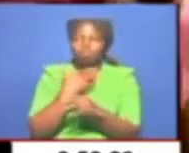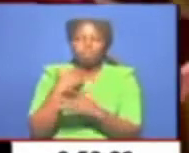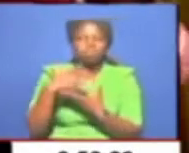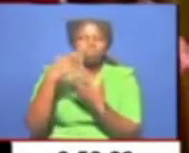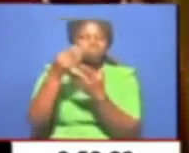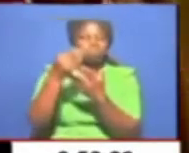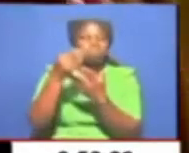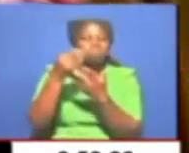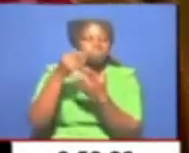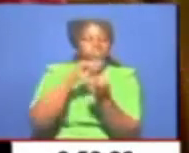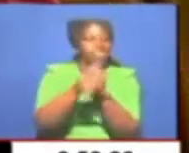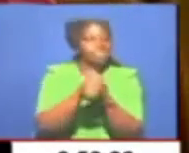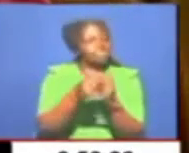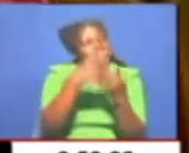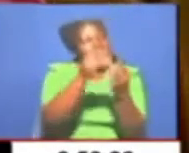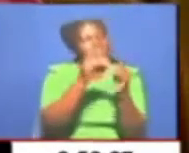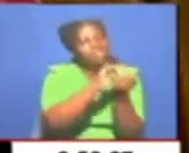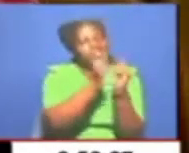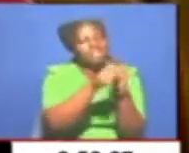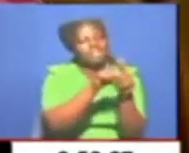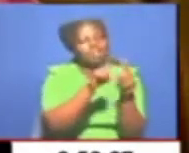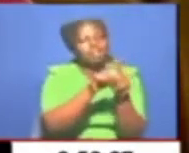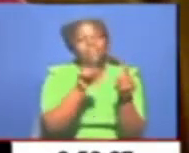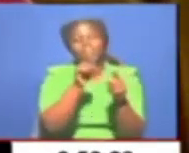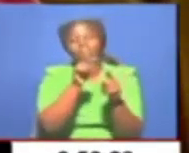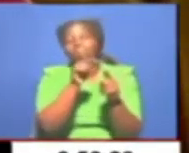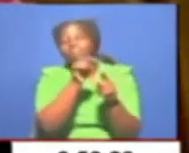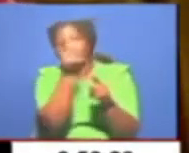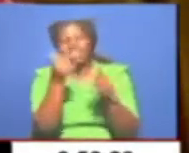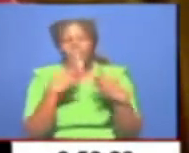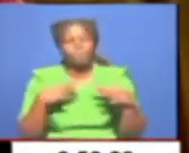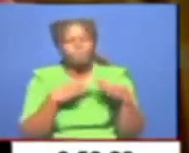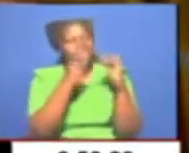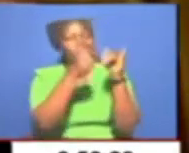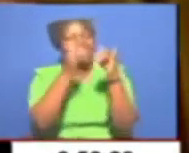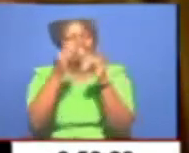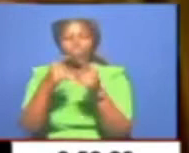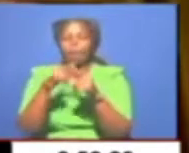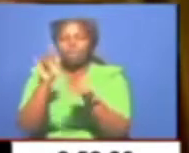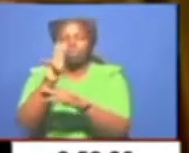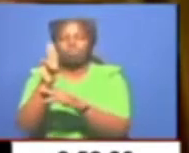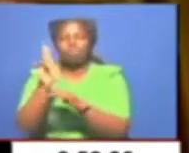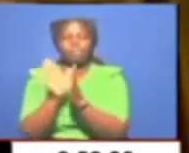like the rest of us, but just don't use state resources or state machinery in so doing.